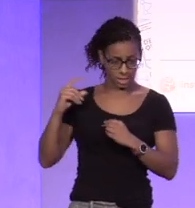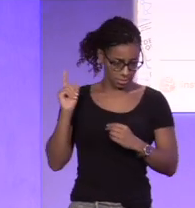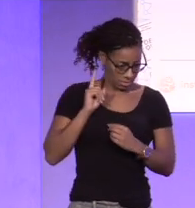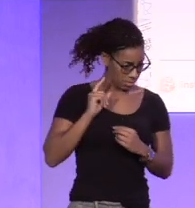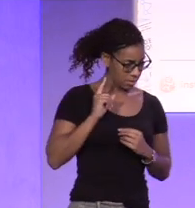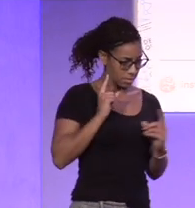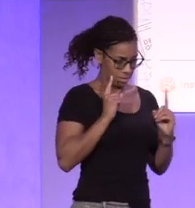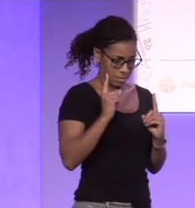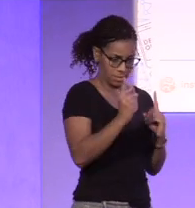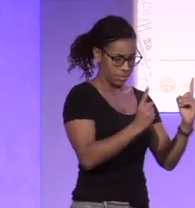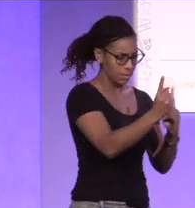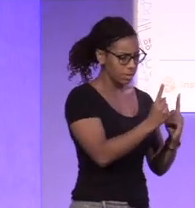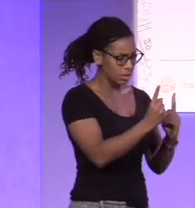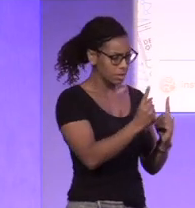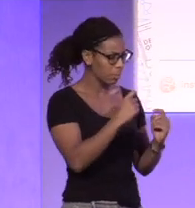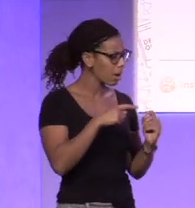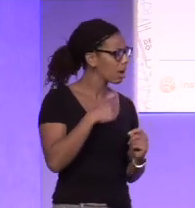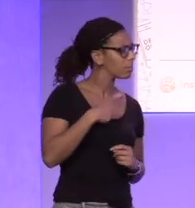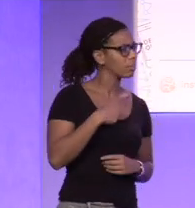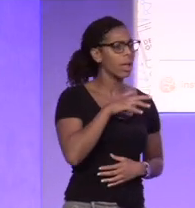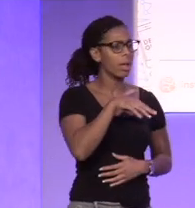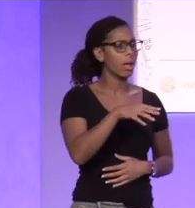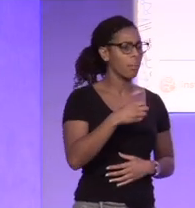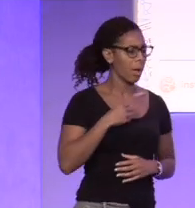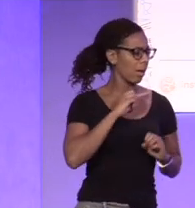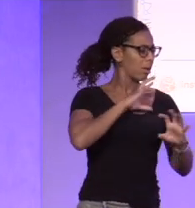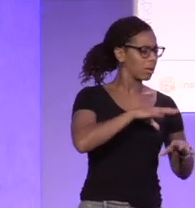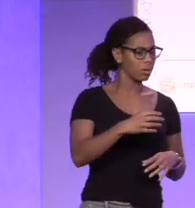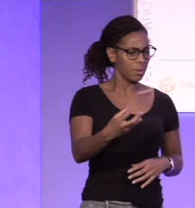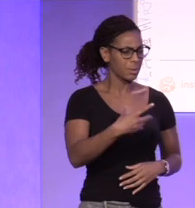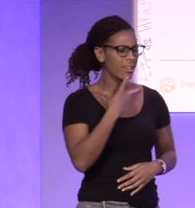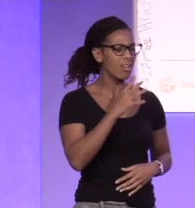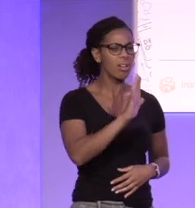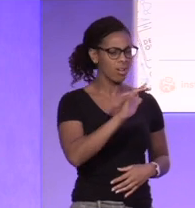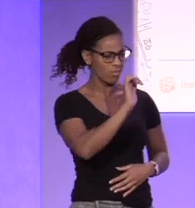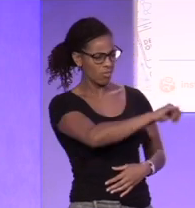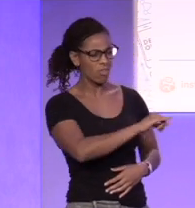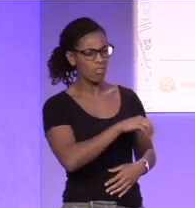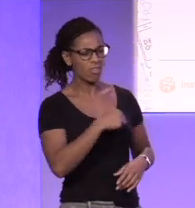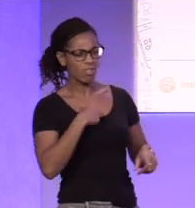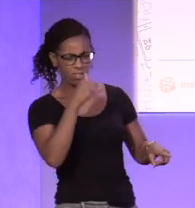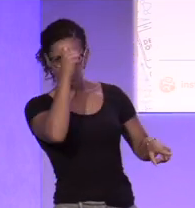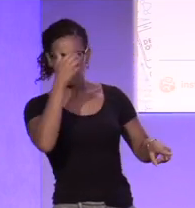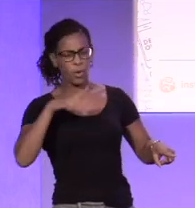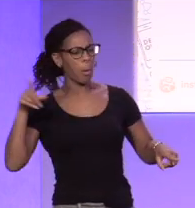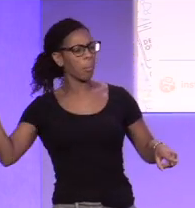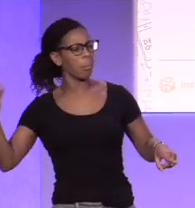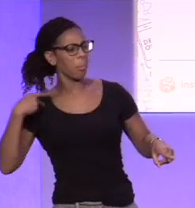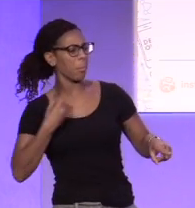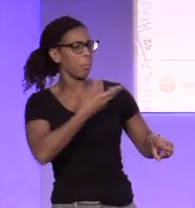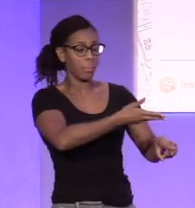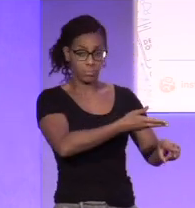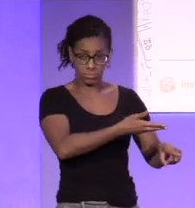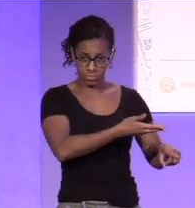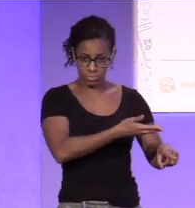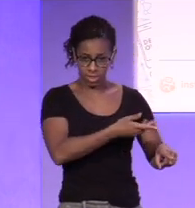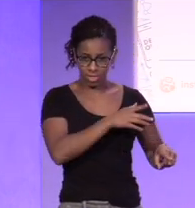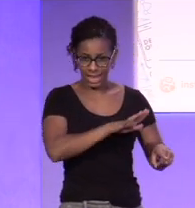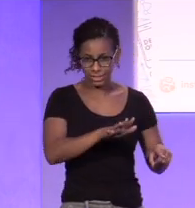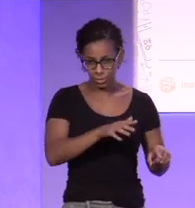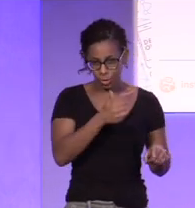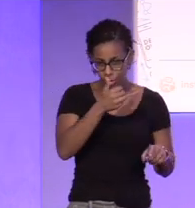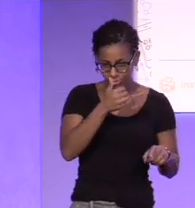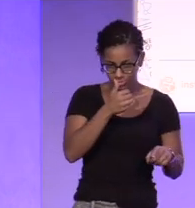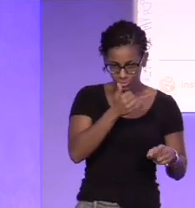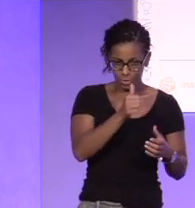one-upmanship, where people would say that my guru is more effective than your guru. And this is no basis from which to start and